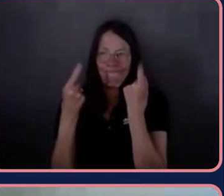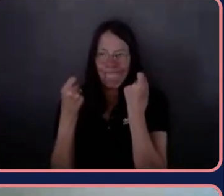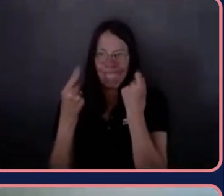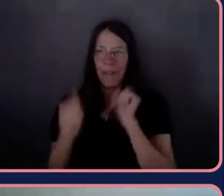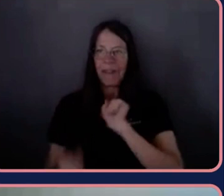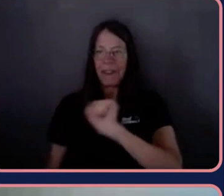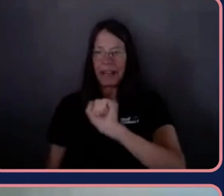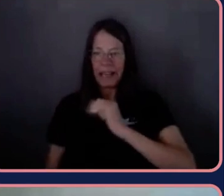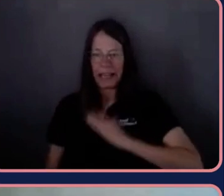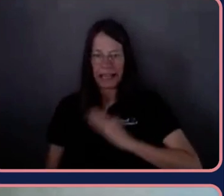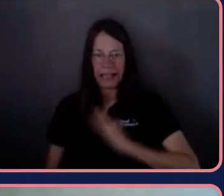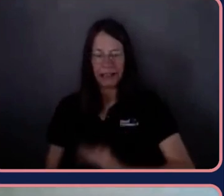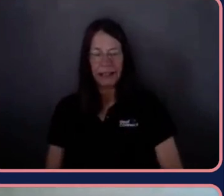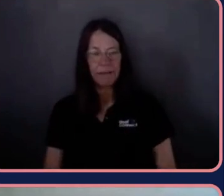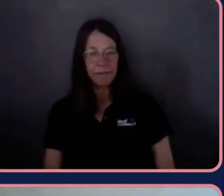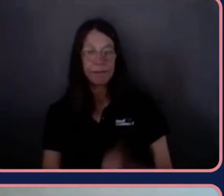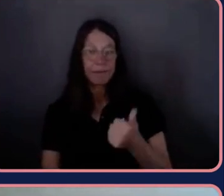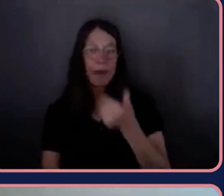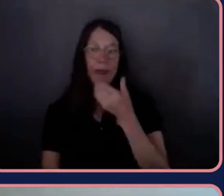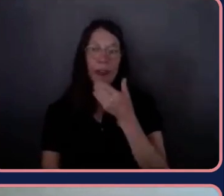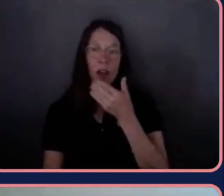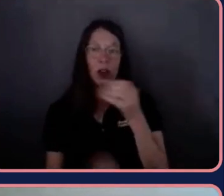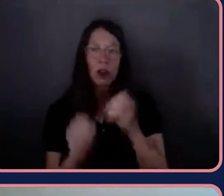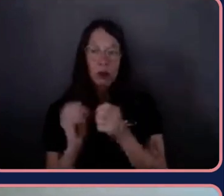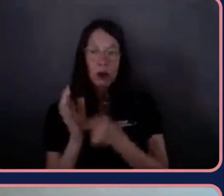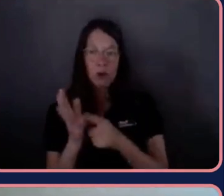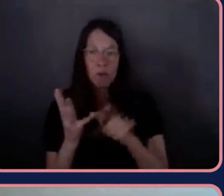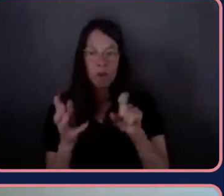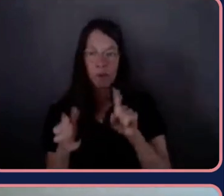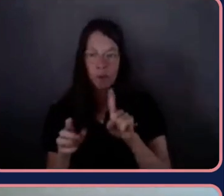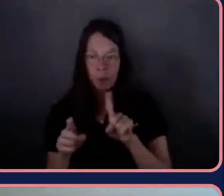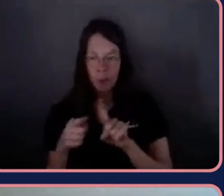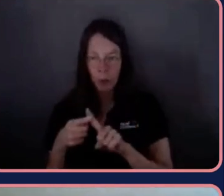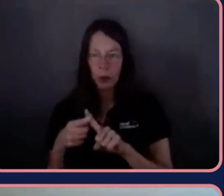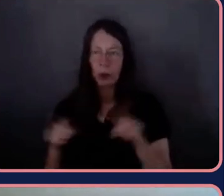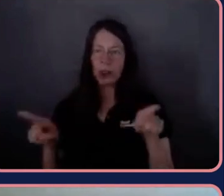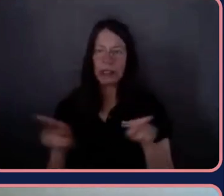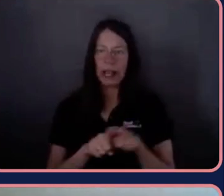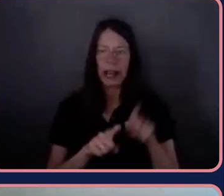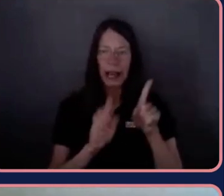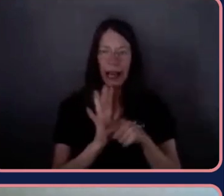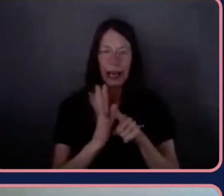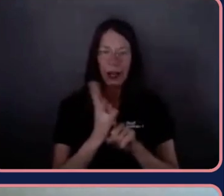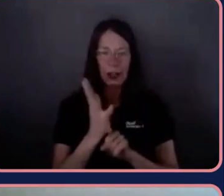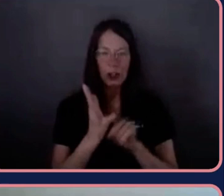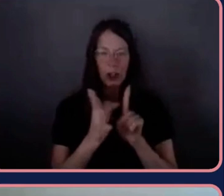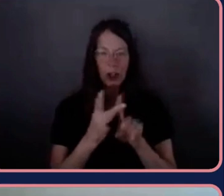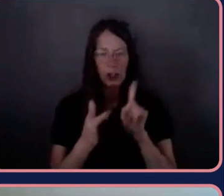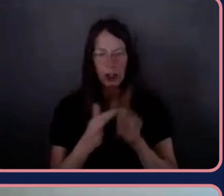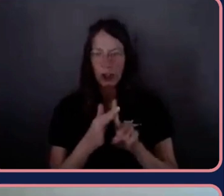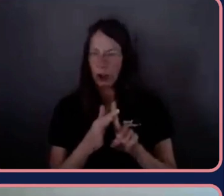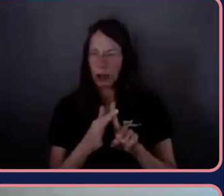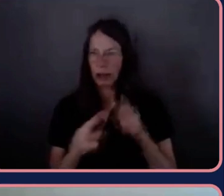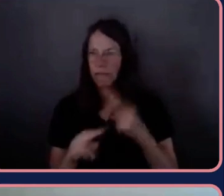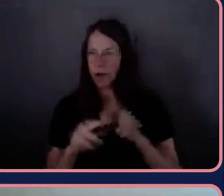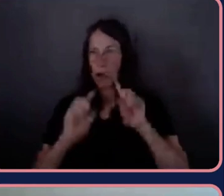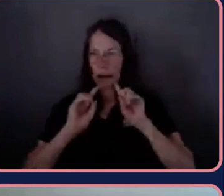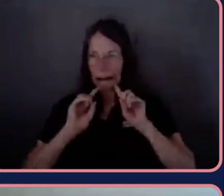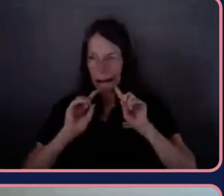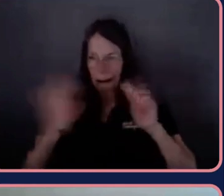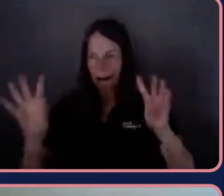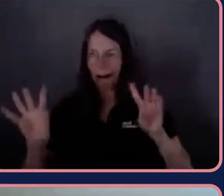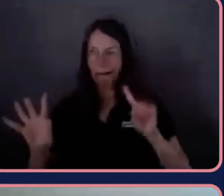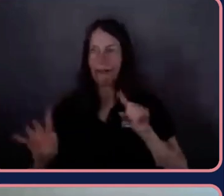Great. Thank you so much, Bruce, and thank you so much, Julie, for providing lots of clarification around the information